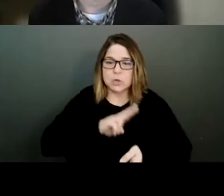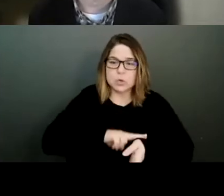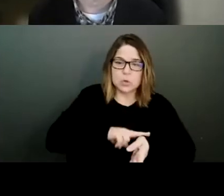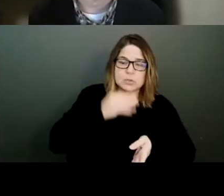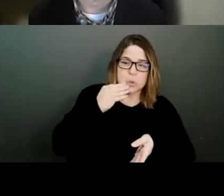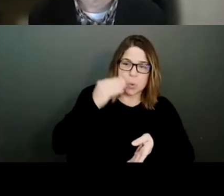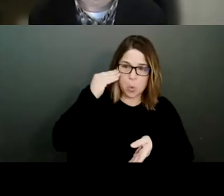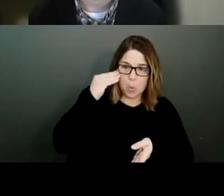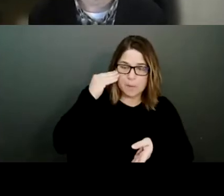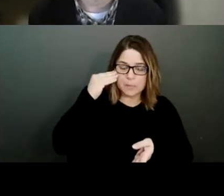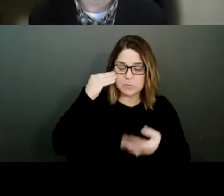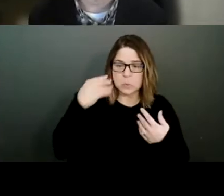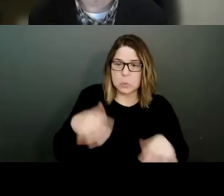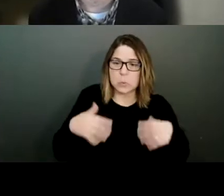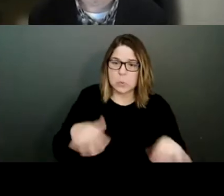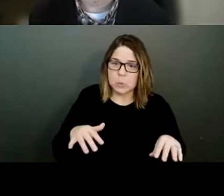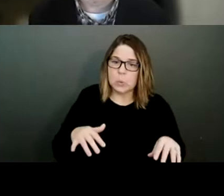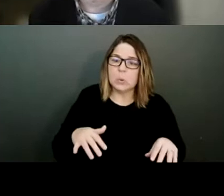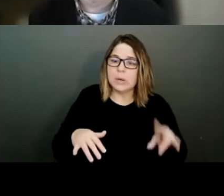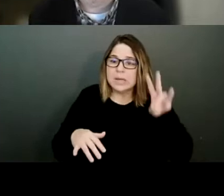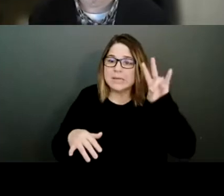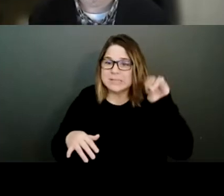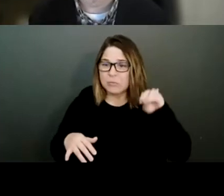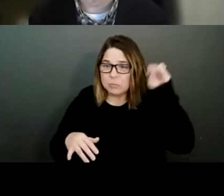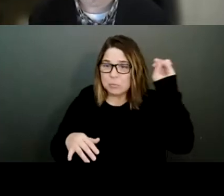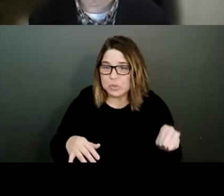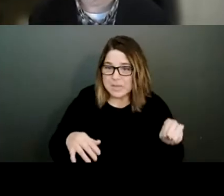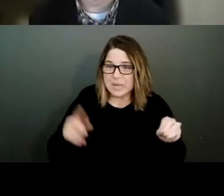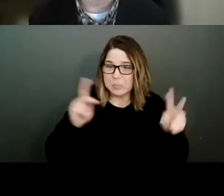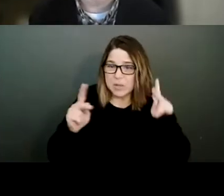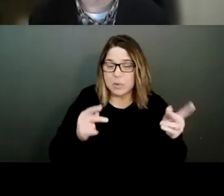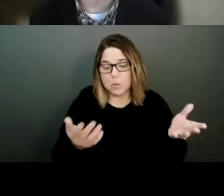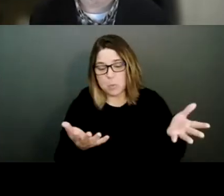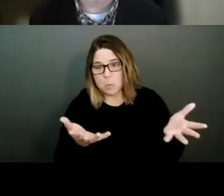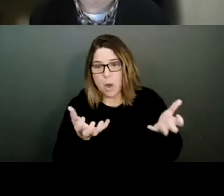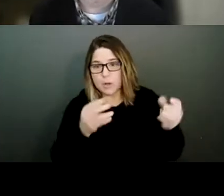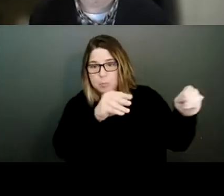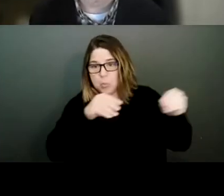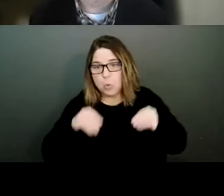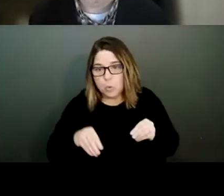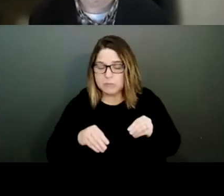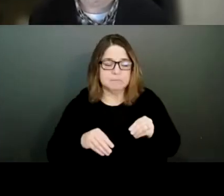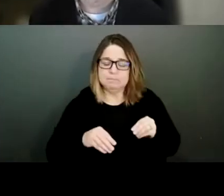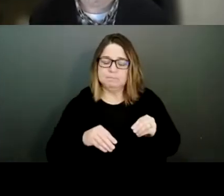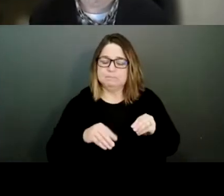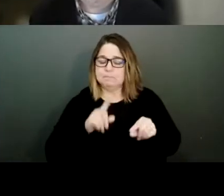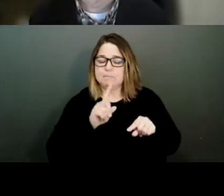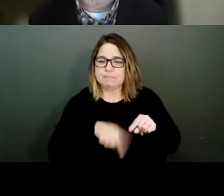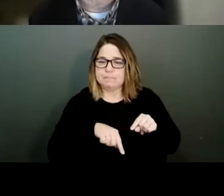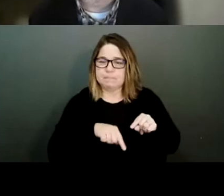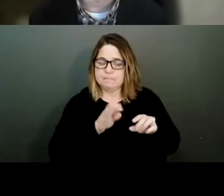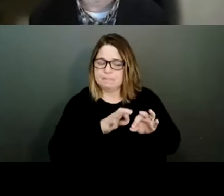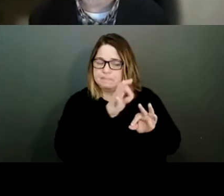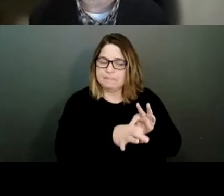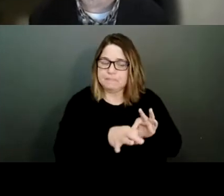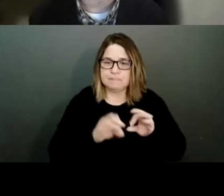had to decline 70% of admissions due to the fact that they have a workforce shortage issue. And